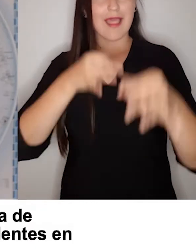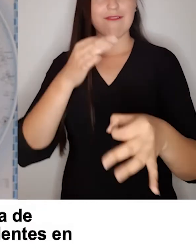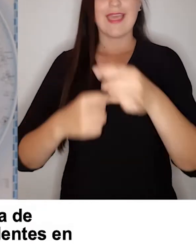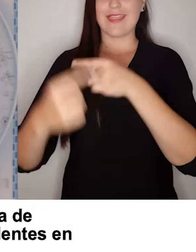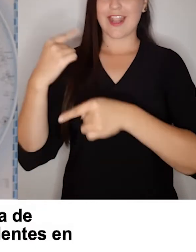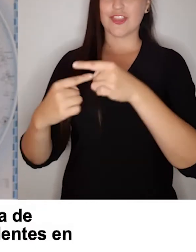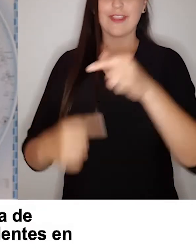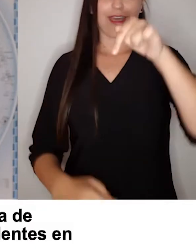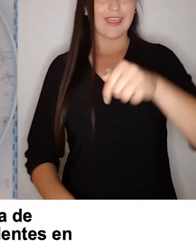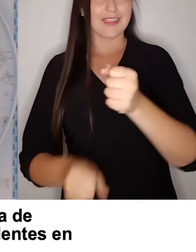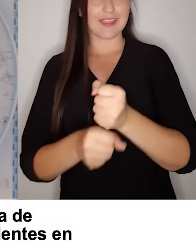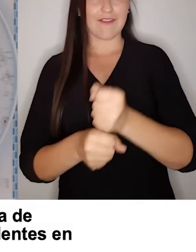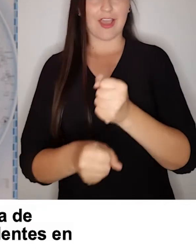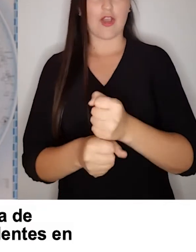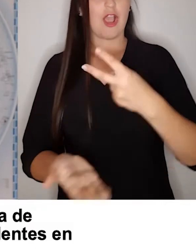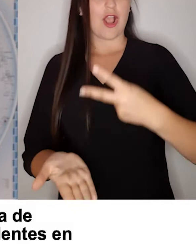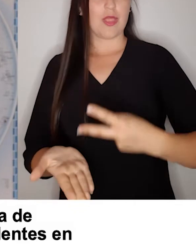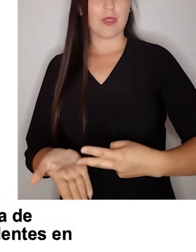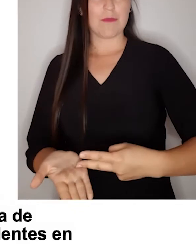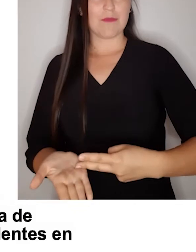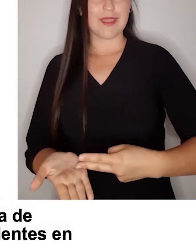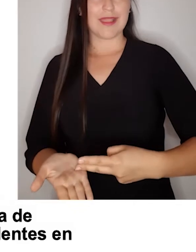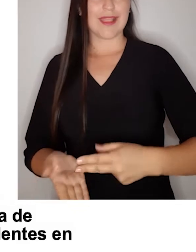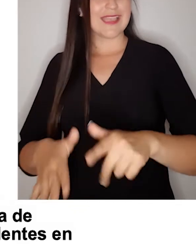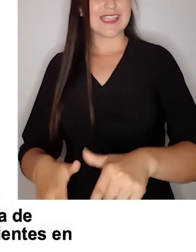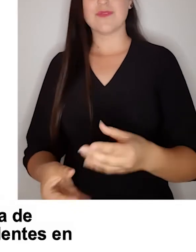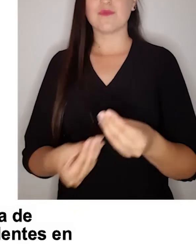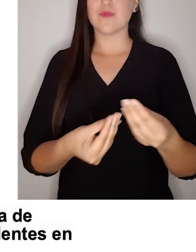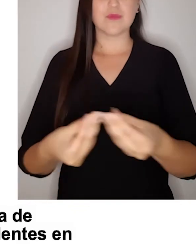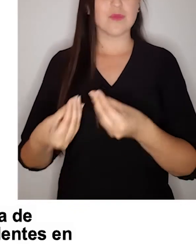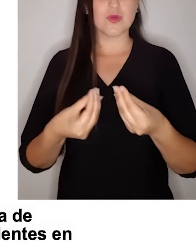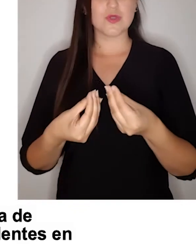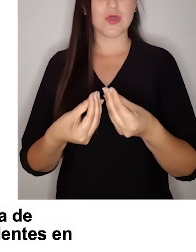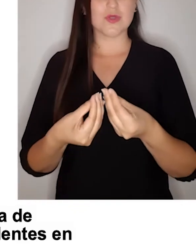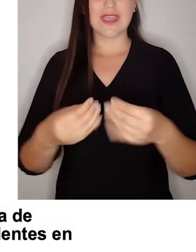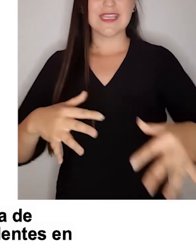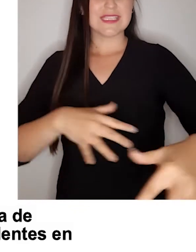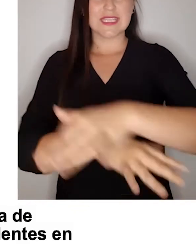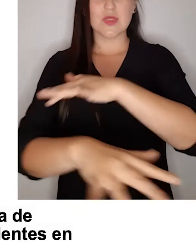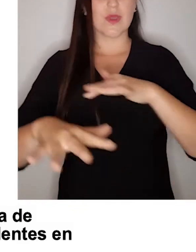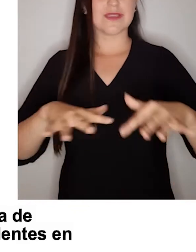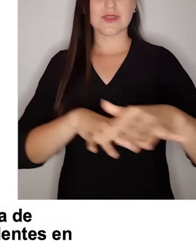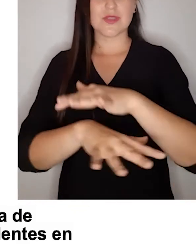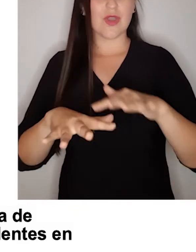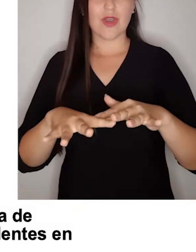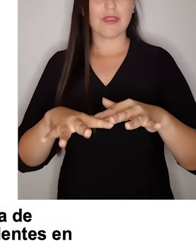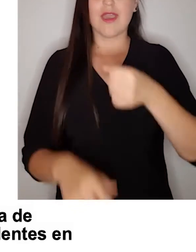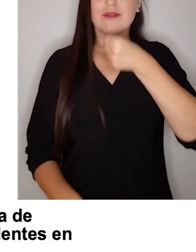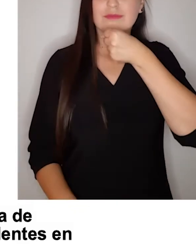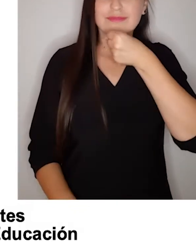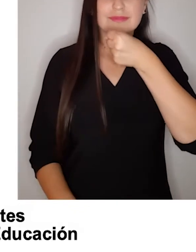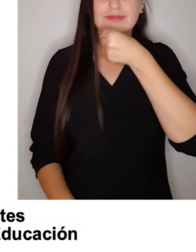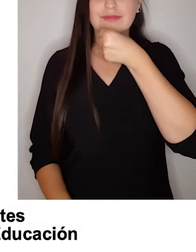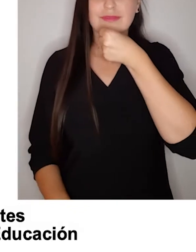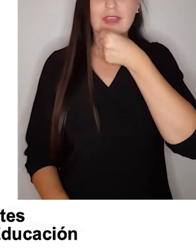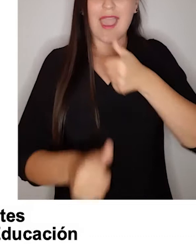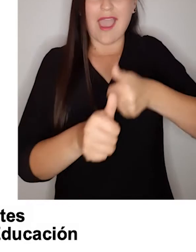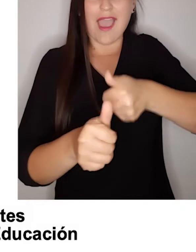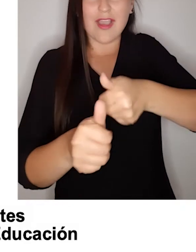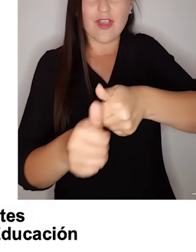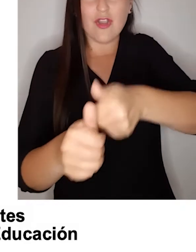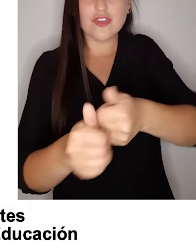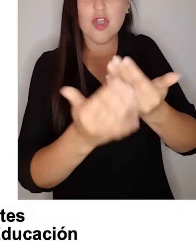A few words about the background of this work. In 2010, there were several incidents in the